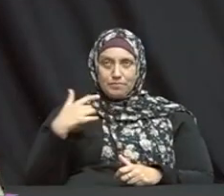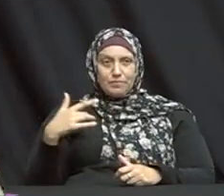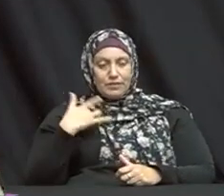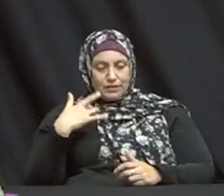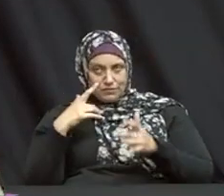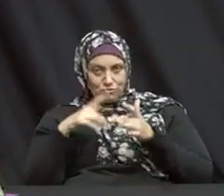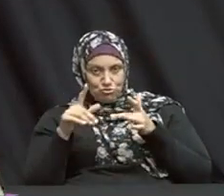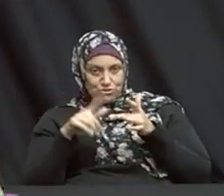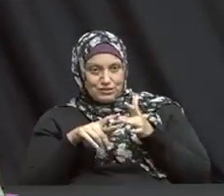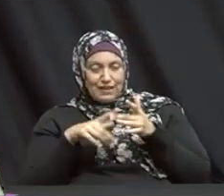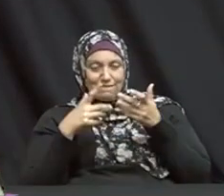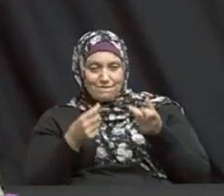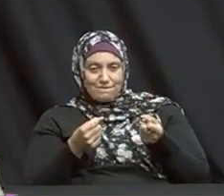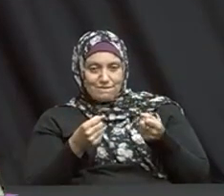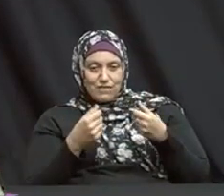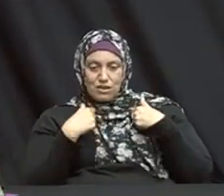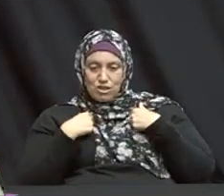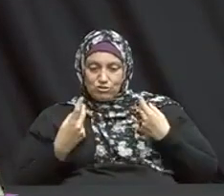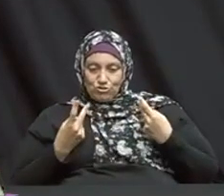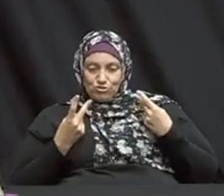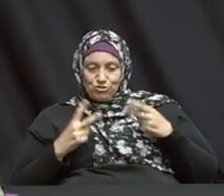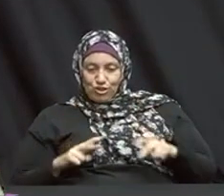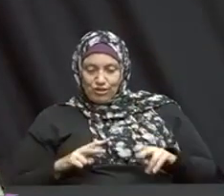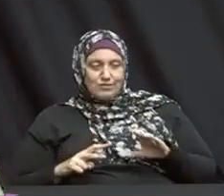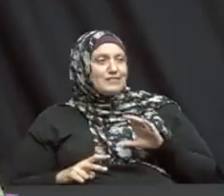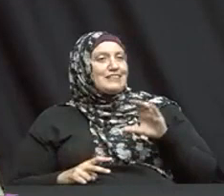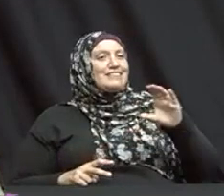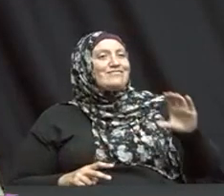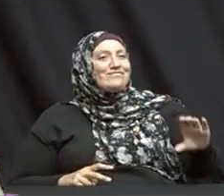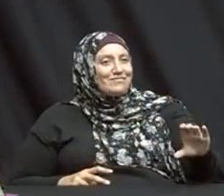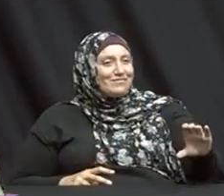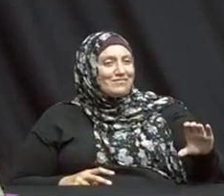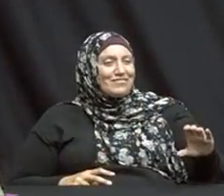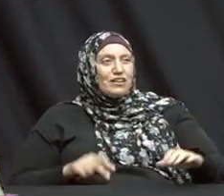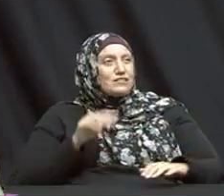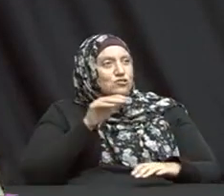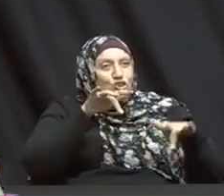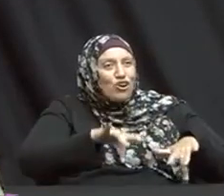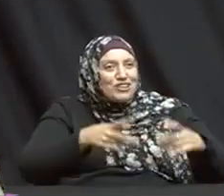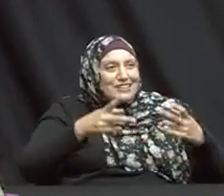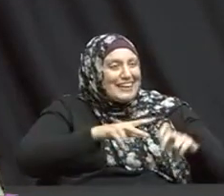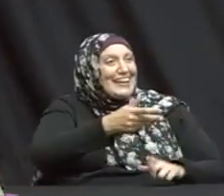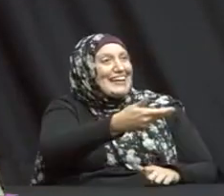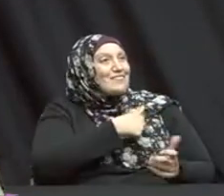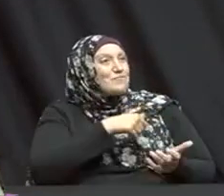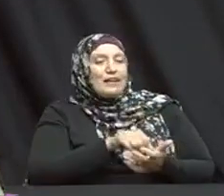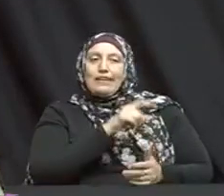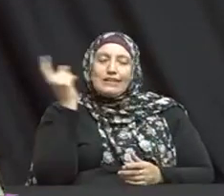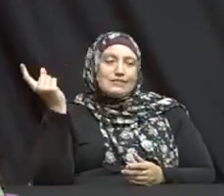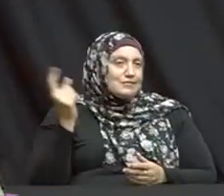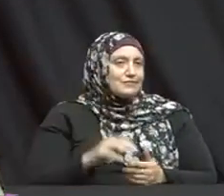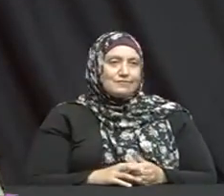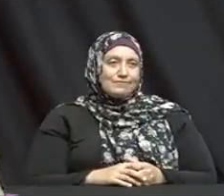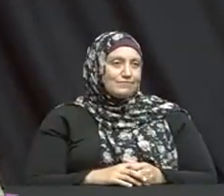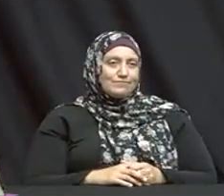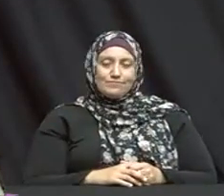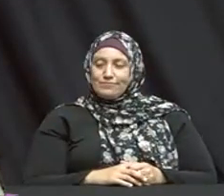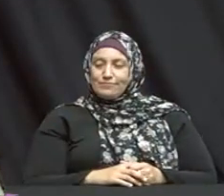benefit under the contract. But there are two types of products. One whereby the proceeds under the insurance